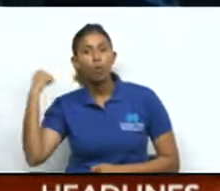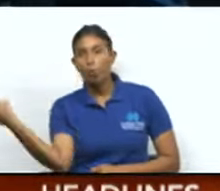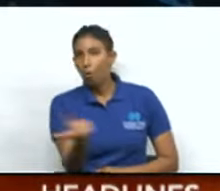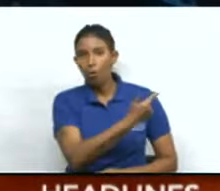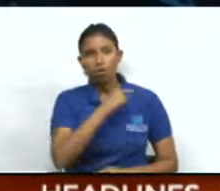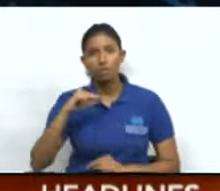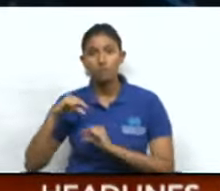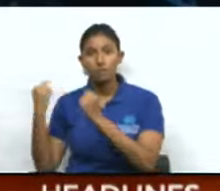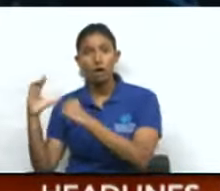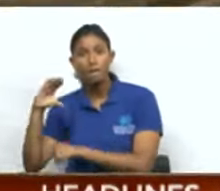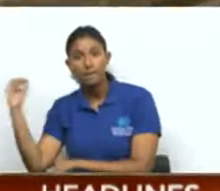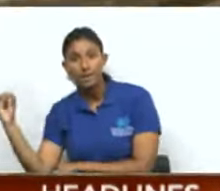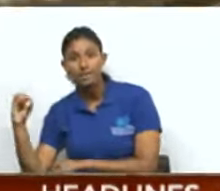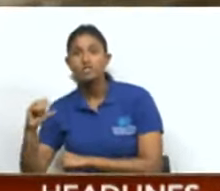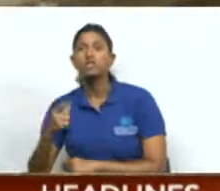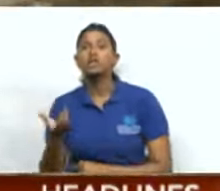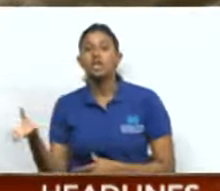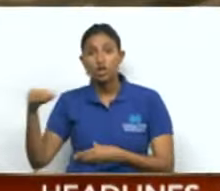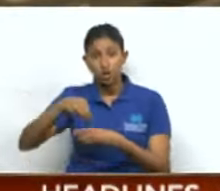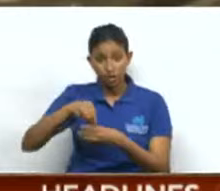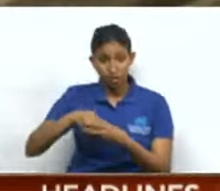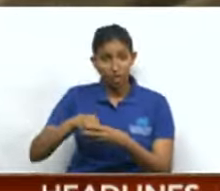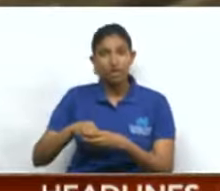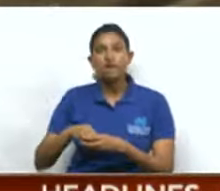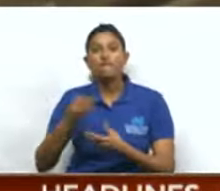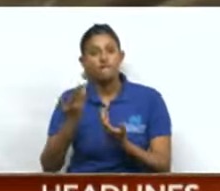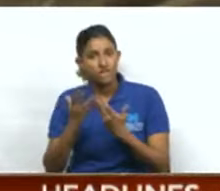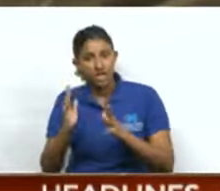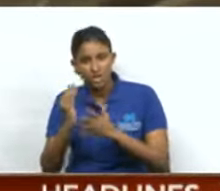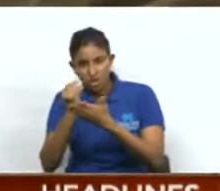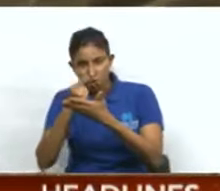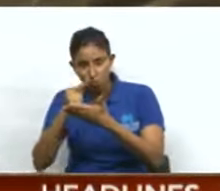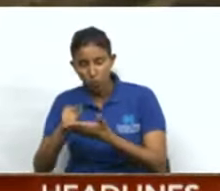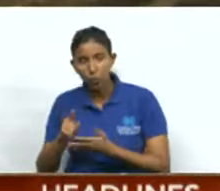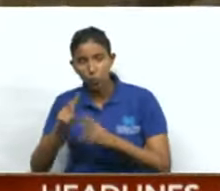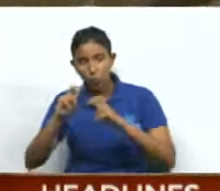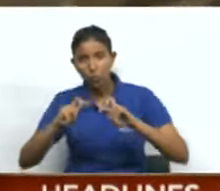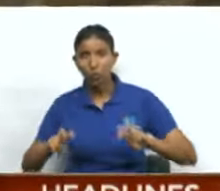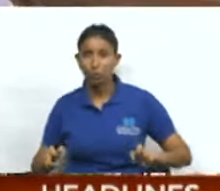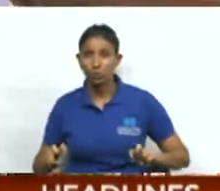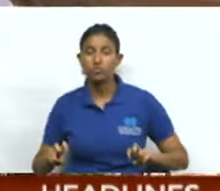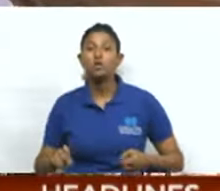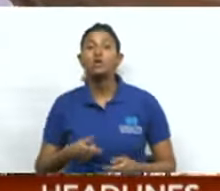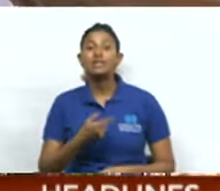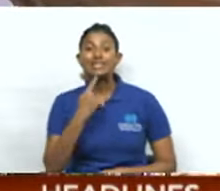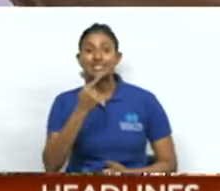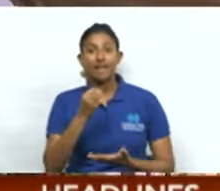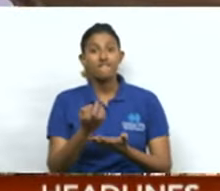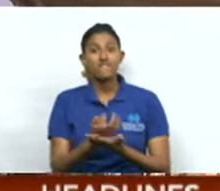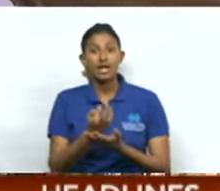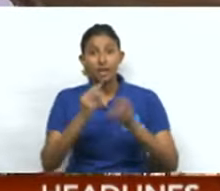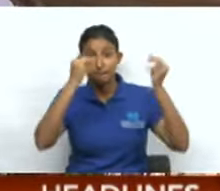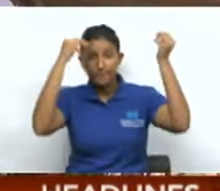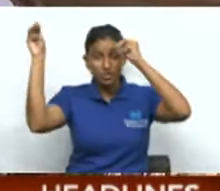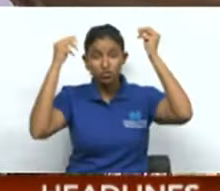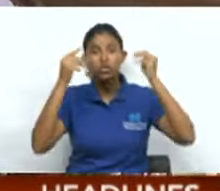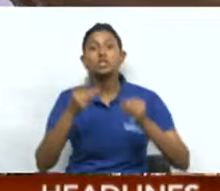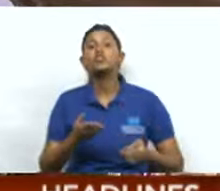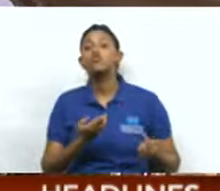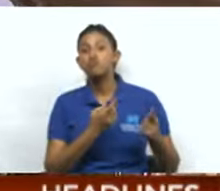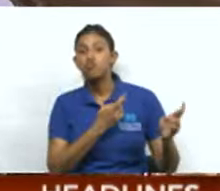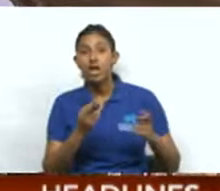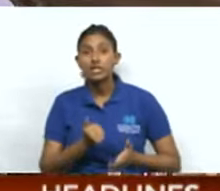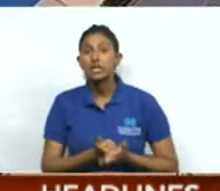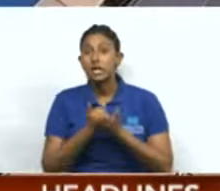payout complete their part of the auditing process. Imbert adds that the Finance Ministry is prepared to offer assistance, including